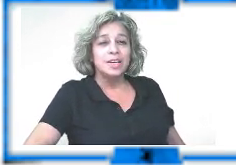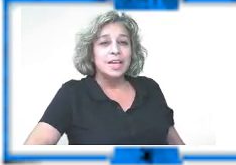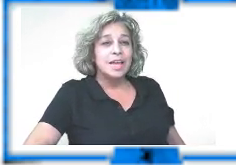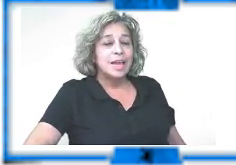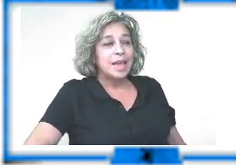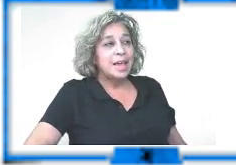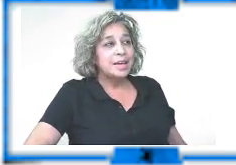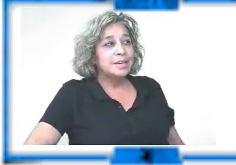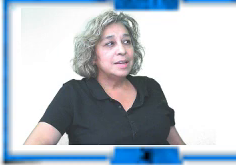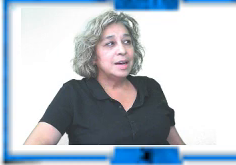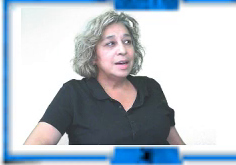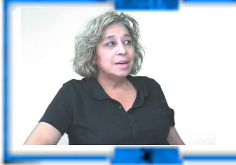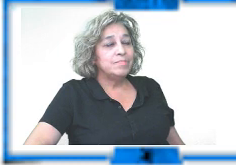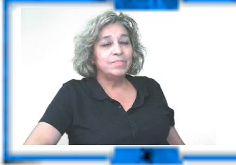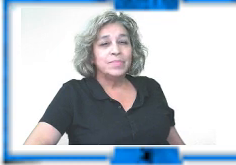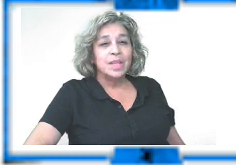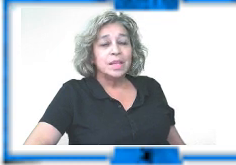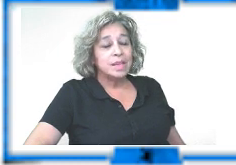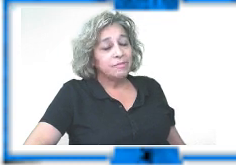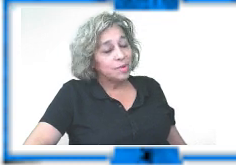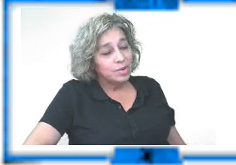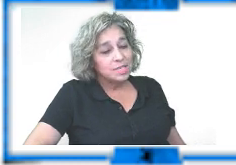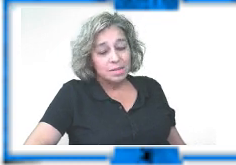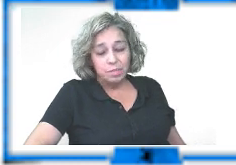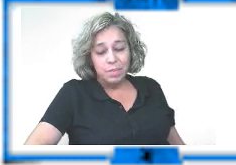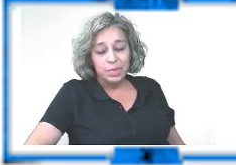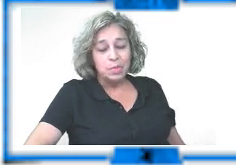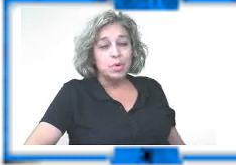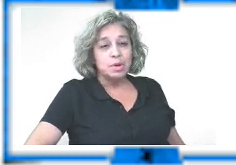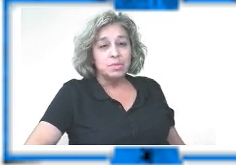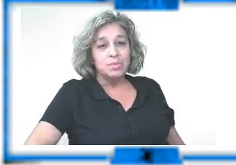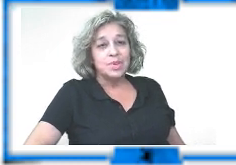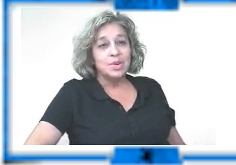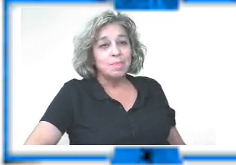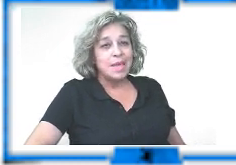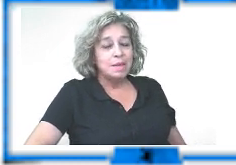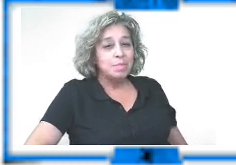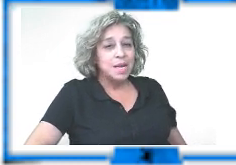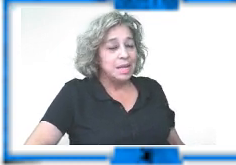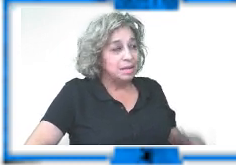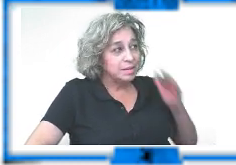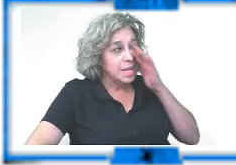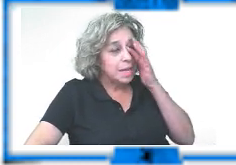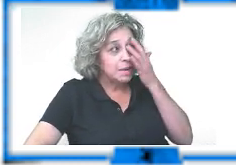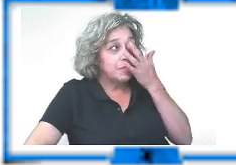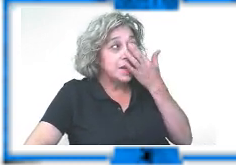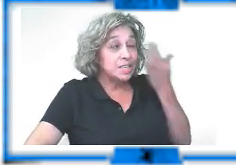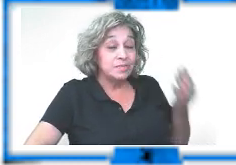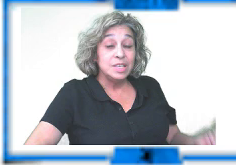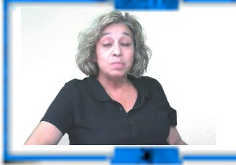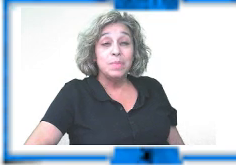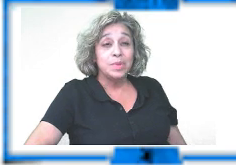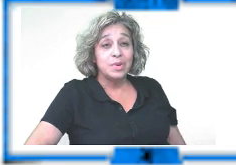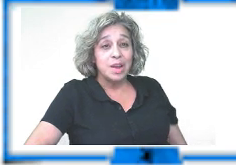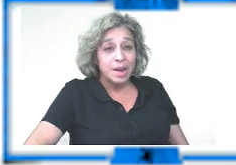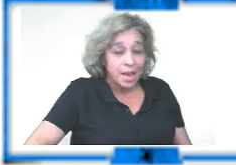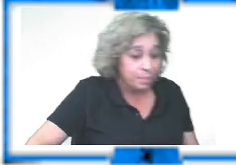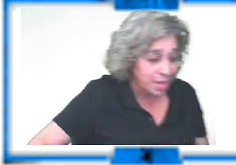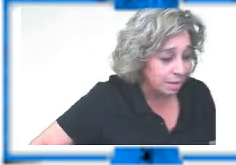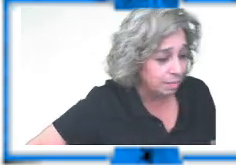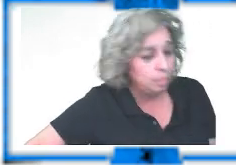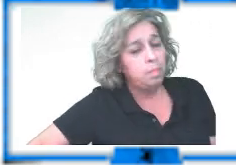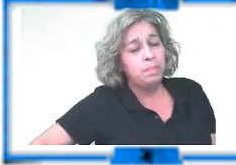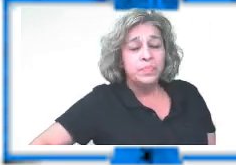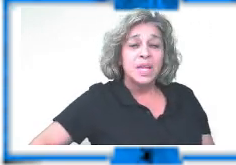good. And of course the people that were, you know, making money, taking advantage of these people are not